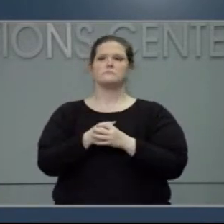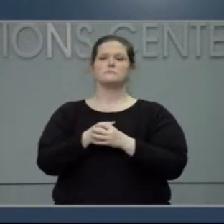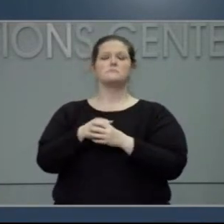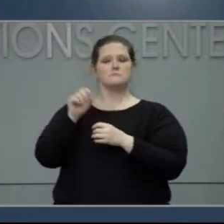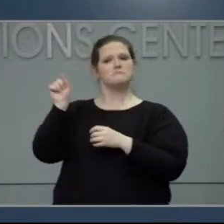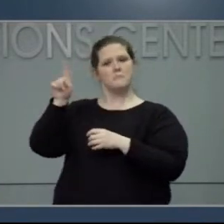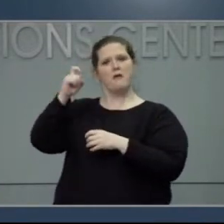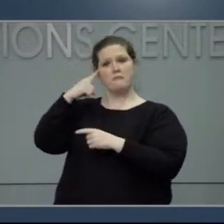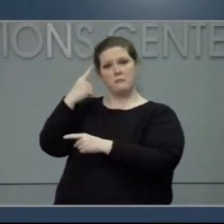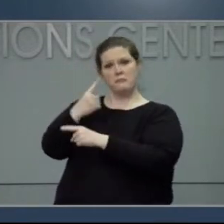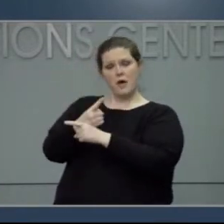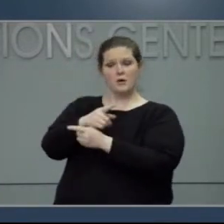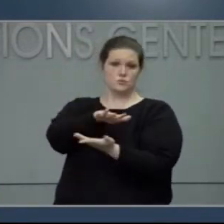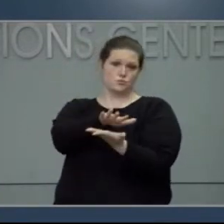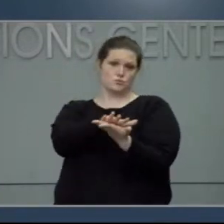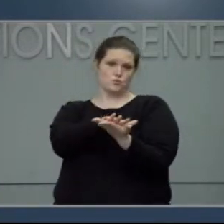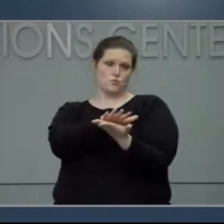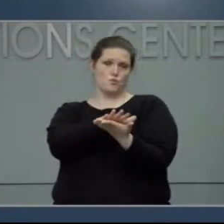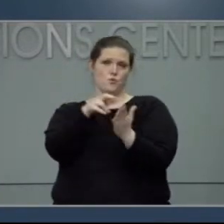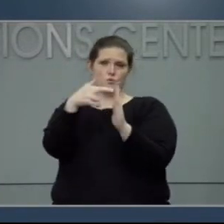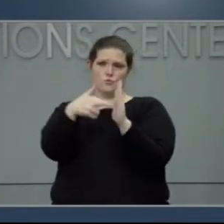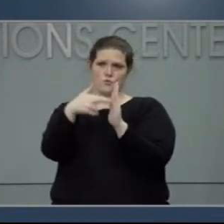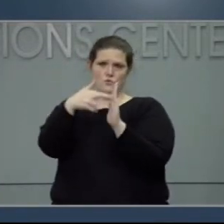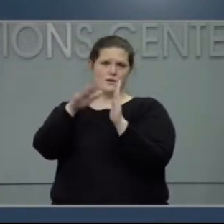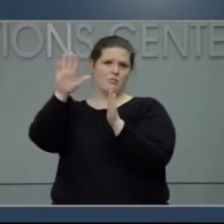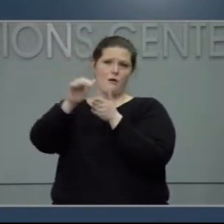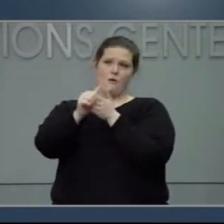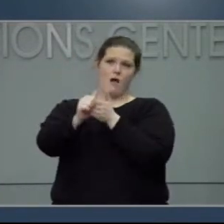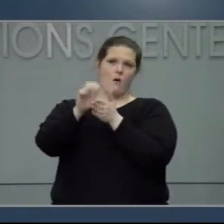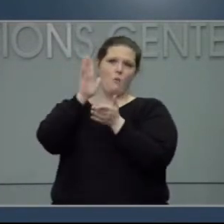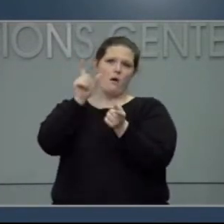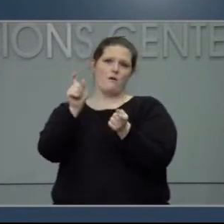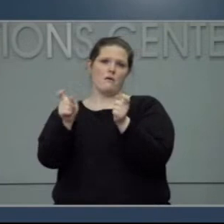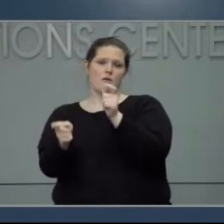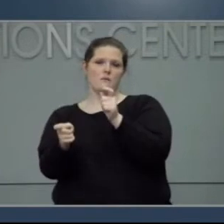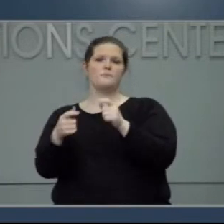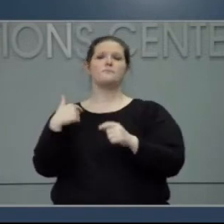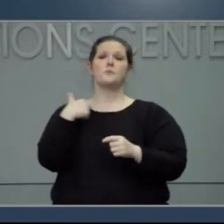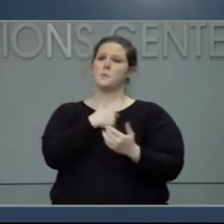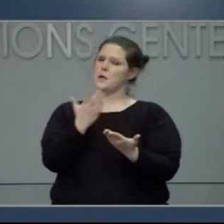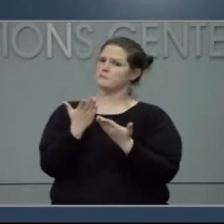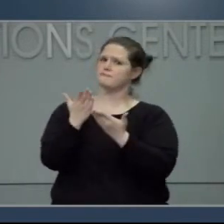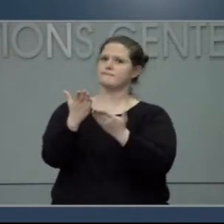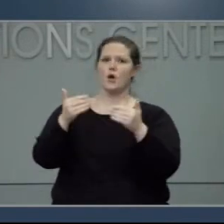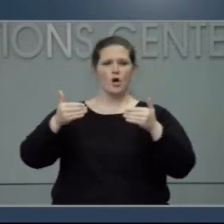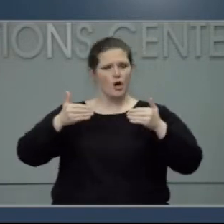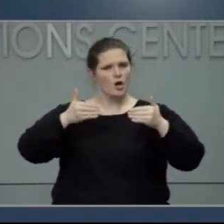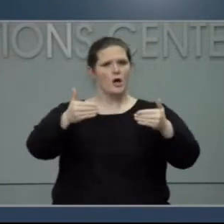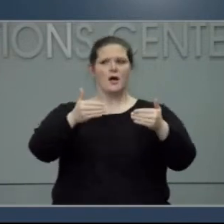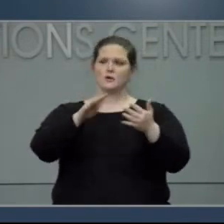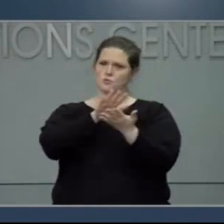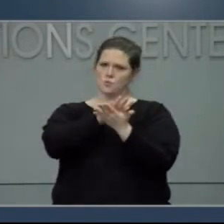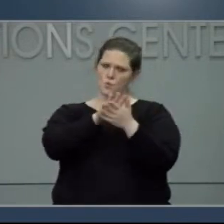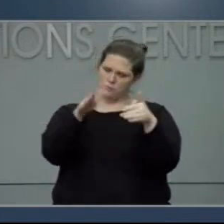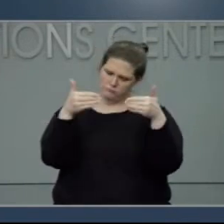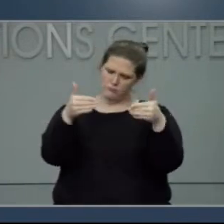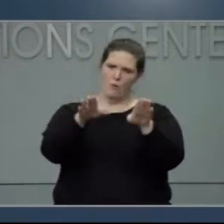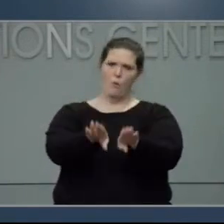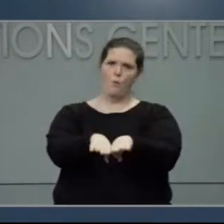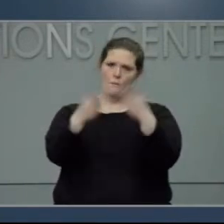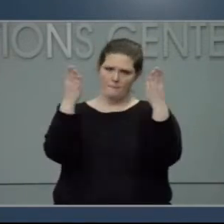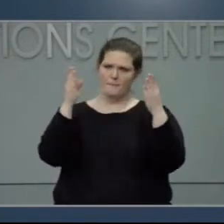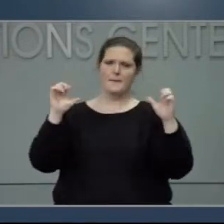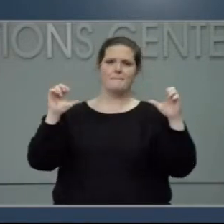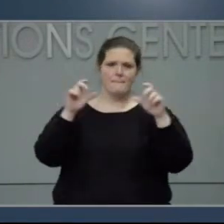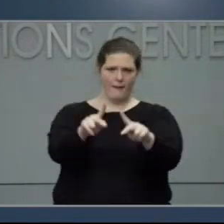our school guidance. Schools should return to in-person instruction to the fullest extent possible while following